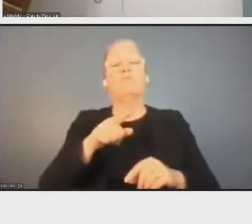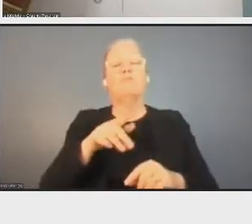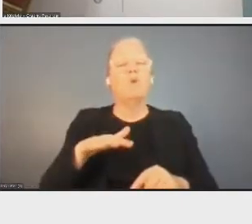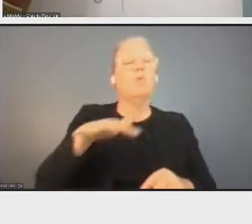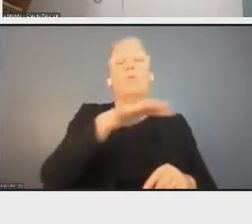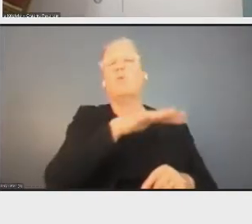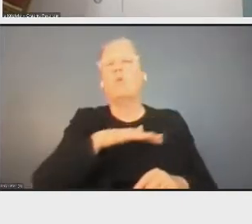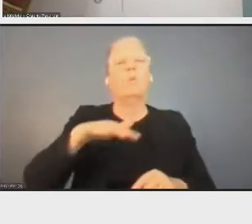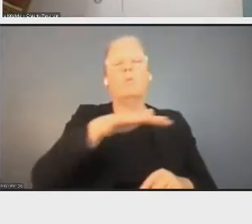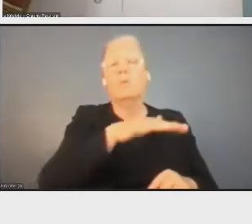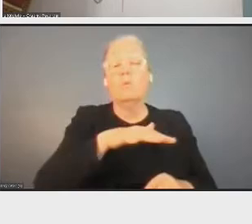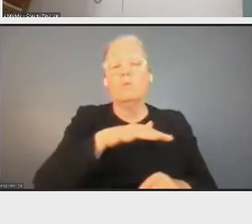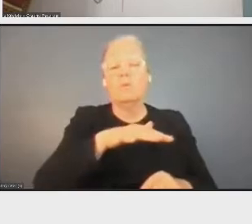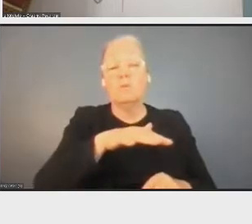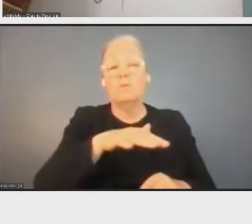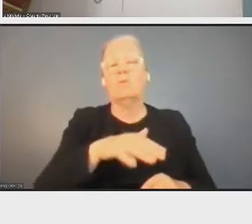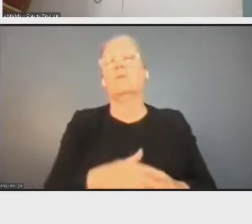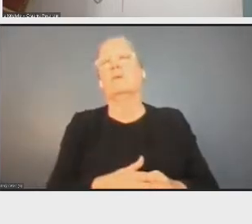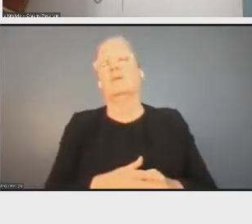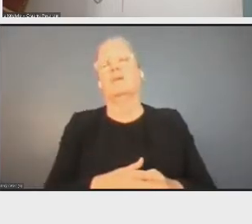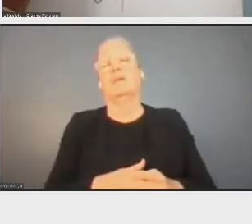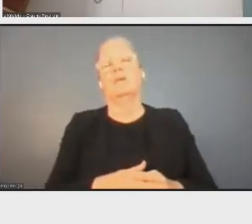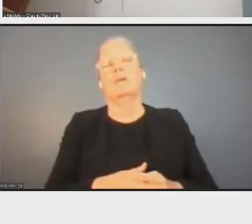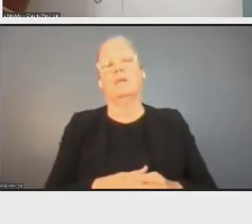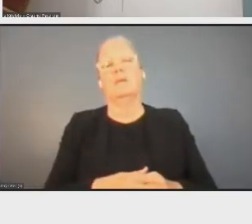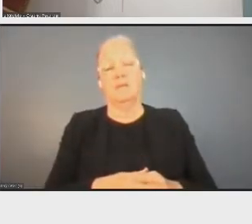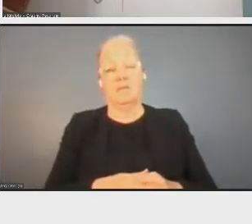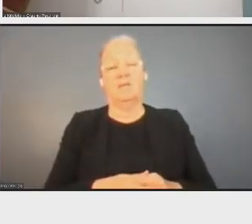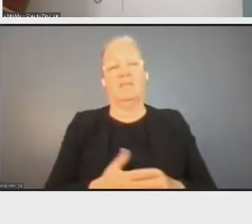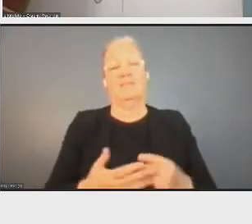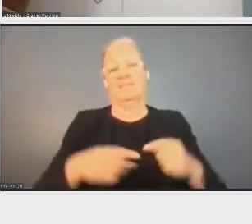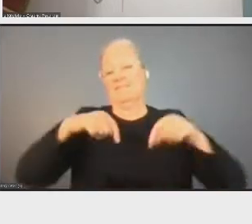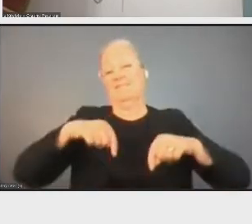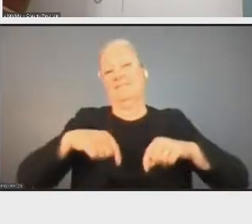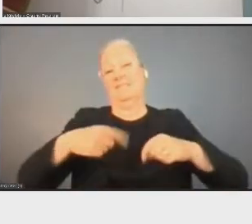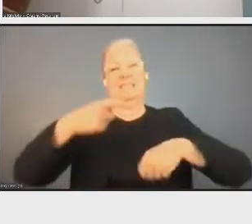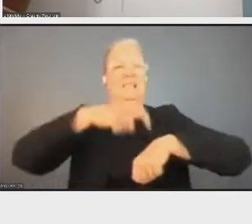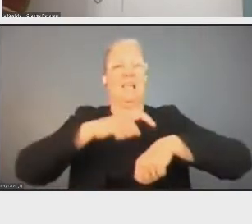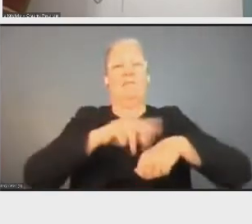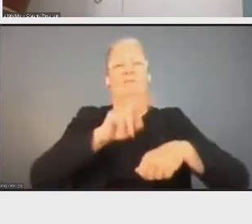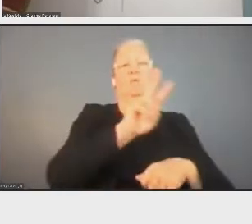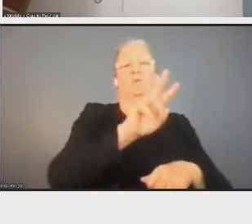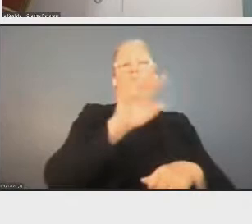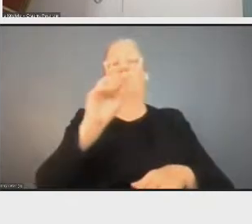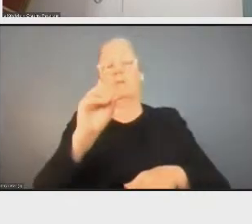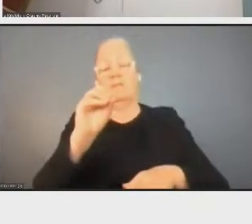really at this time of the 20th century, it's